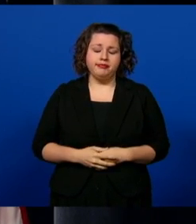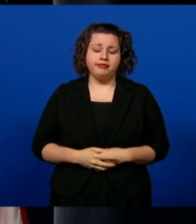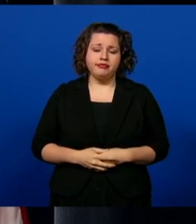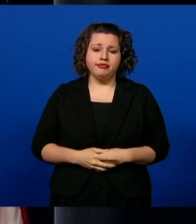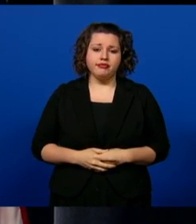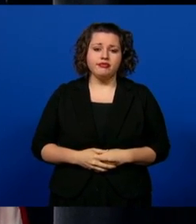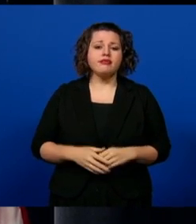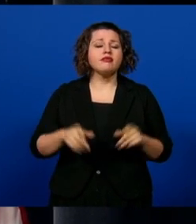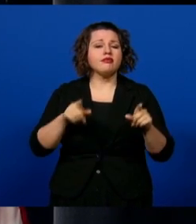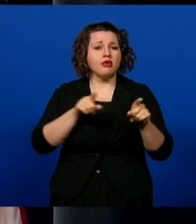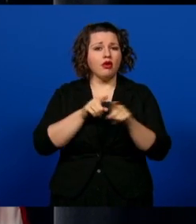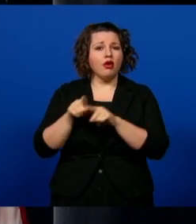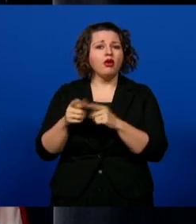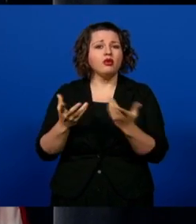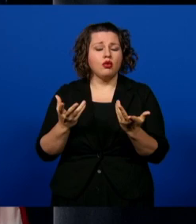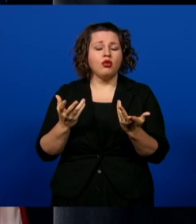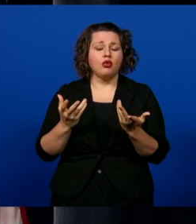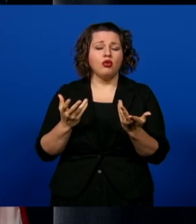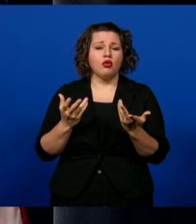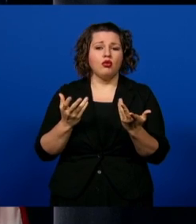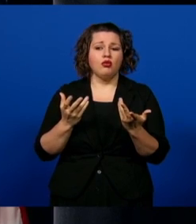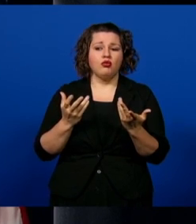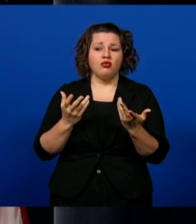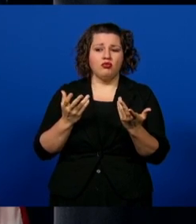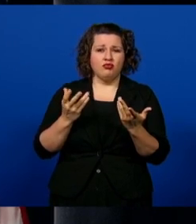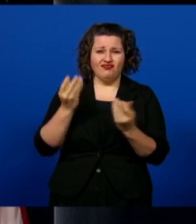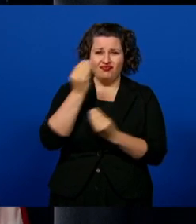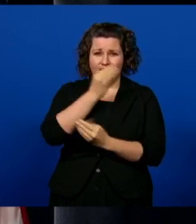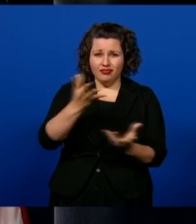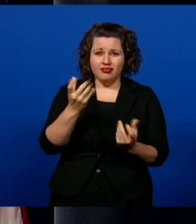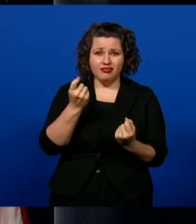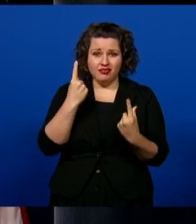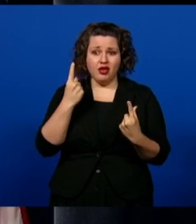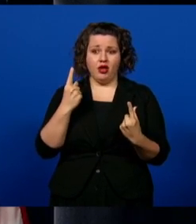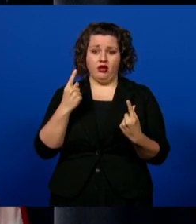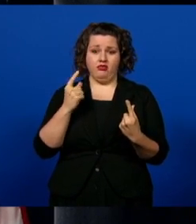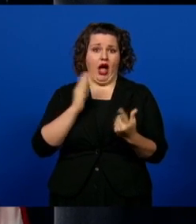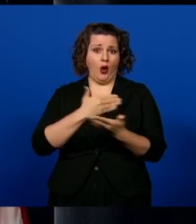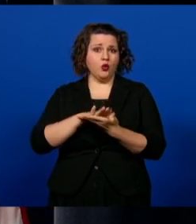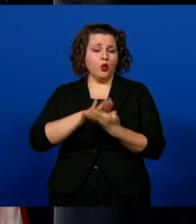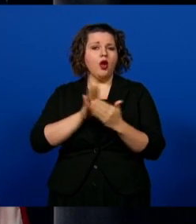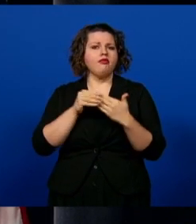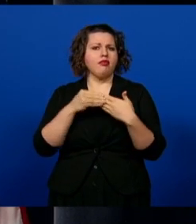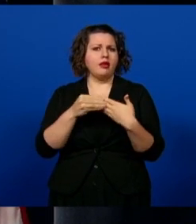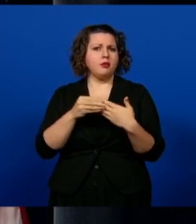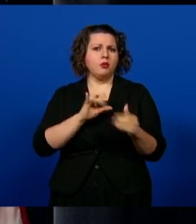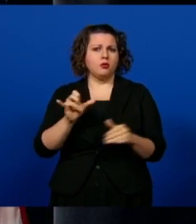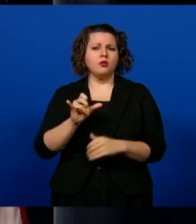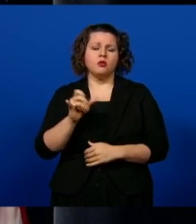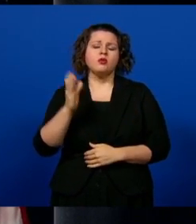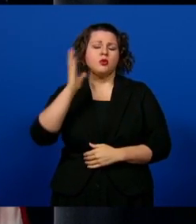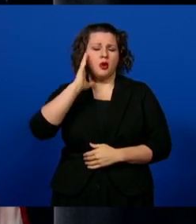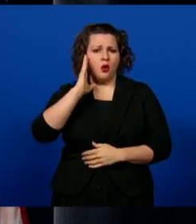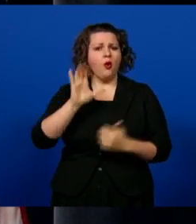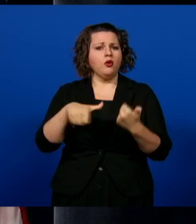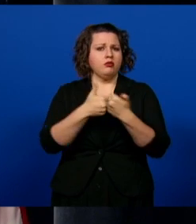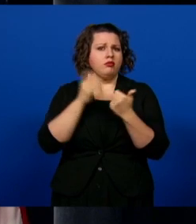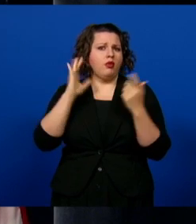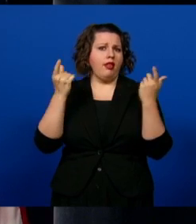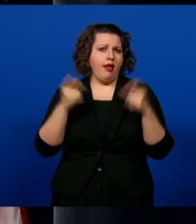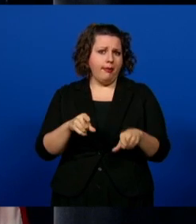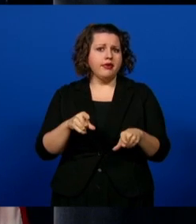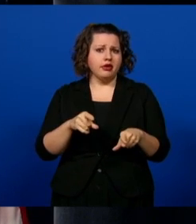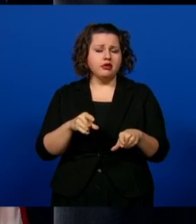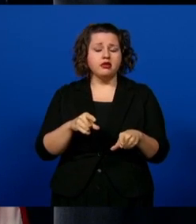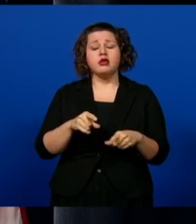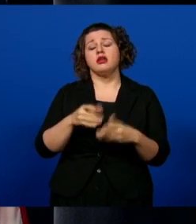I also want to make sure that everyone understands that we'll be flexible. We know that there's going to be challenges that come up. We're working